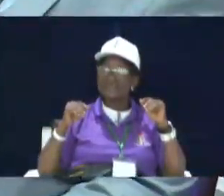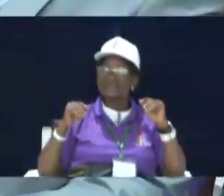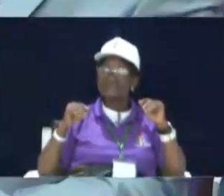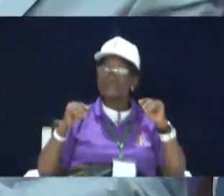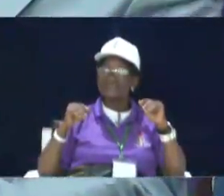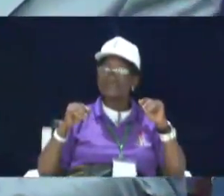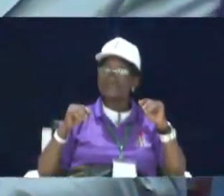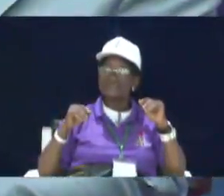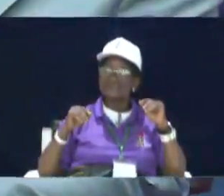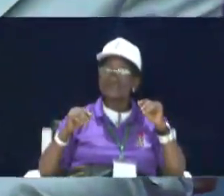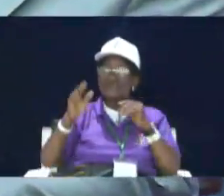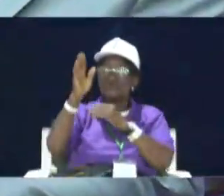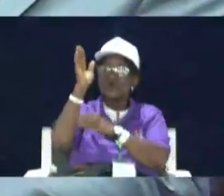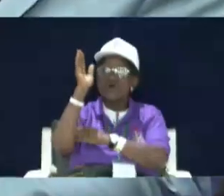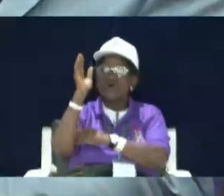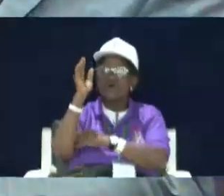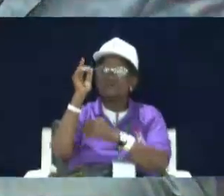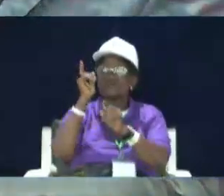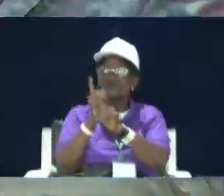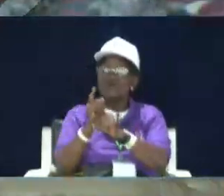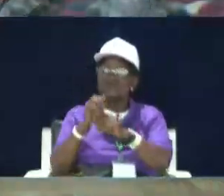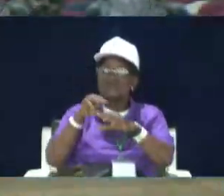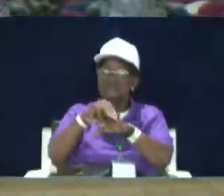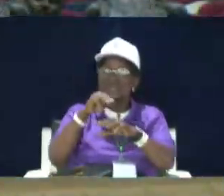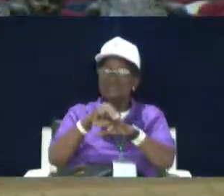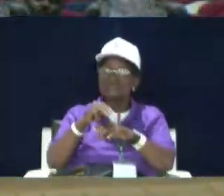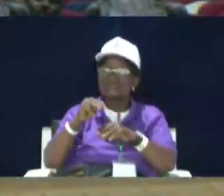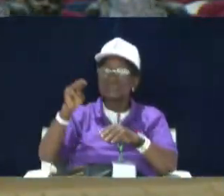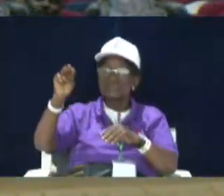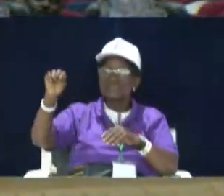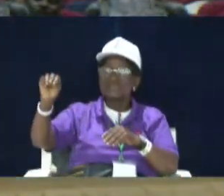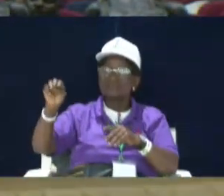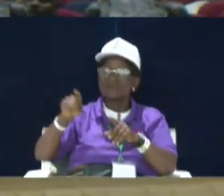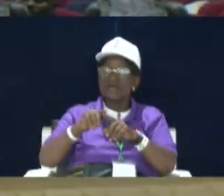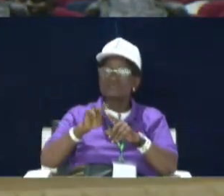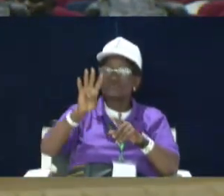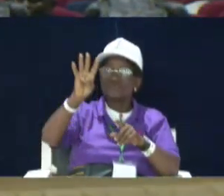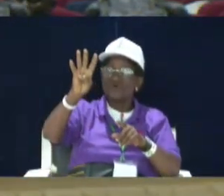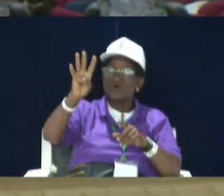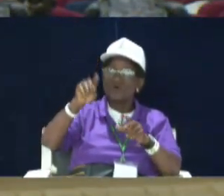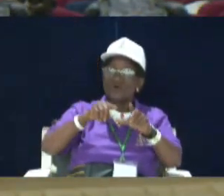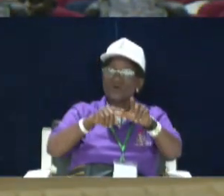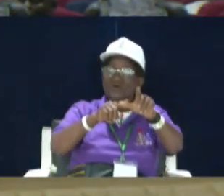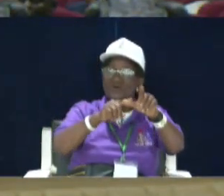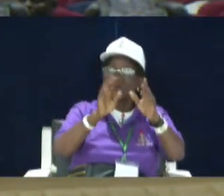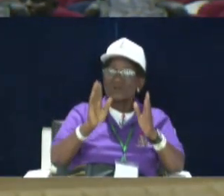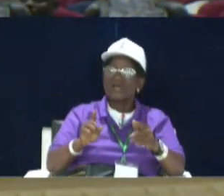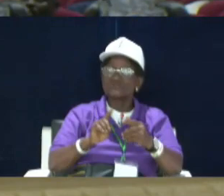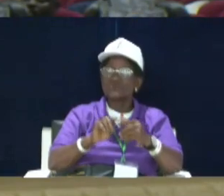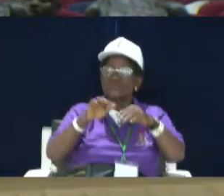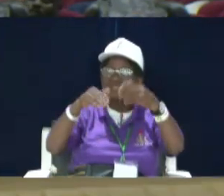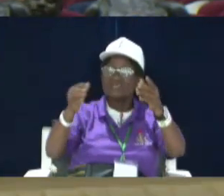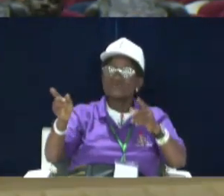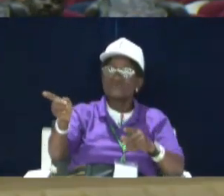God just sent him as a forerunner to give you an introduction to